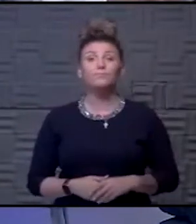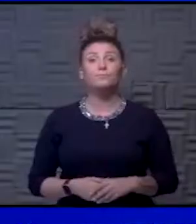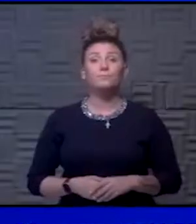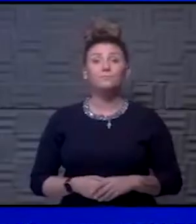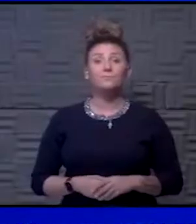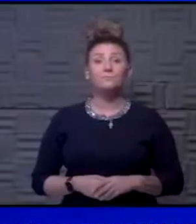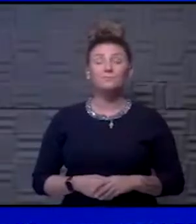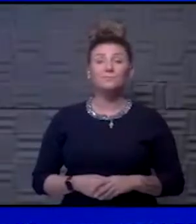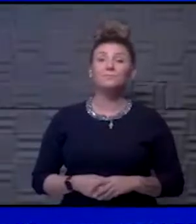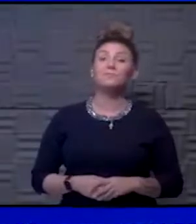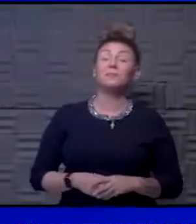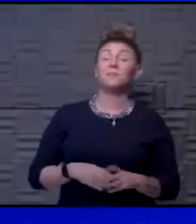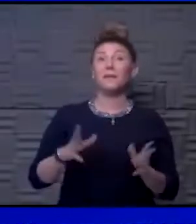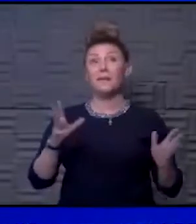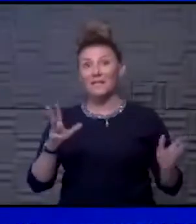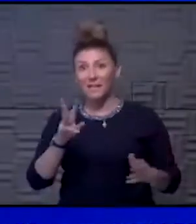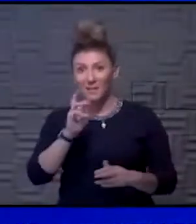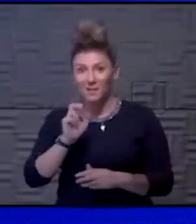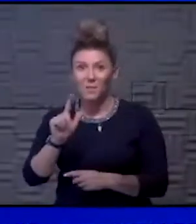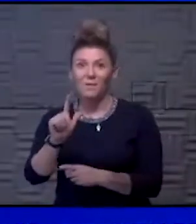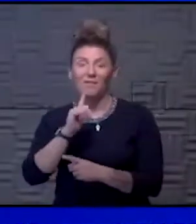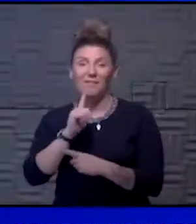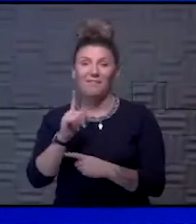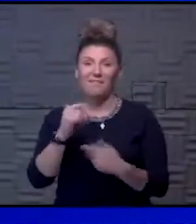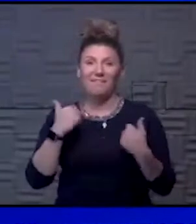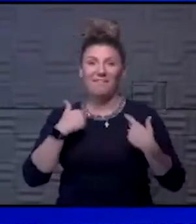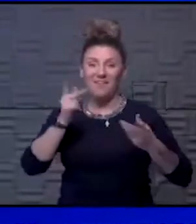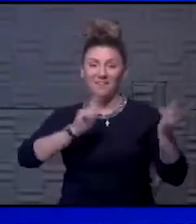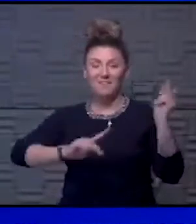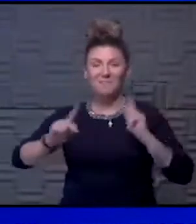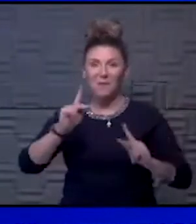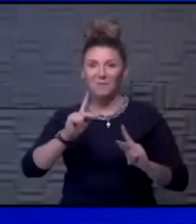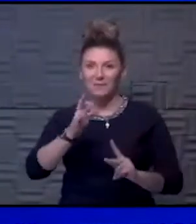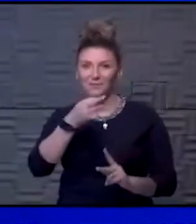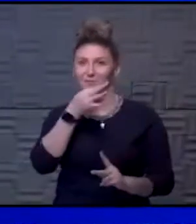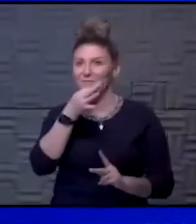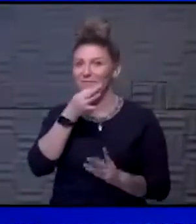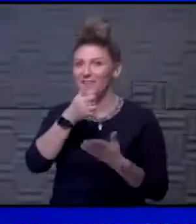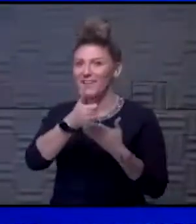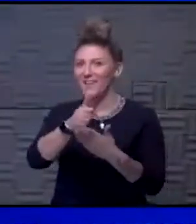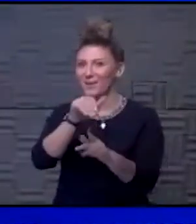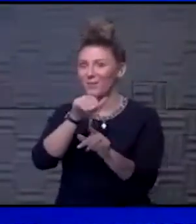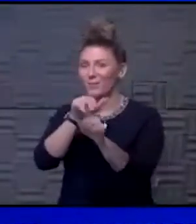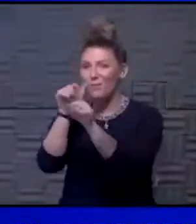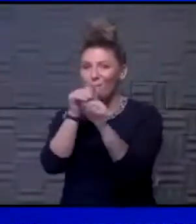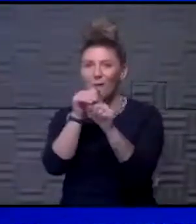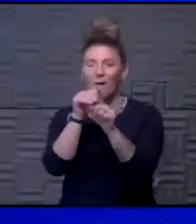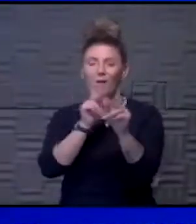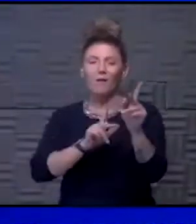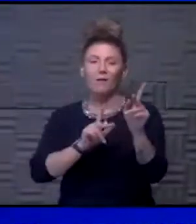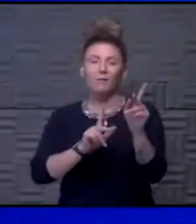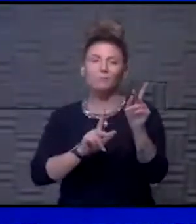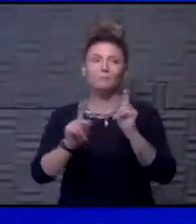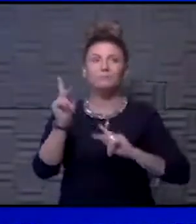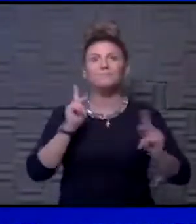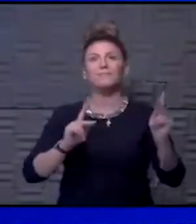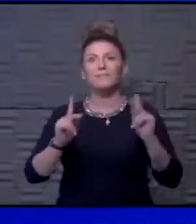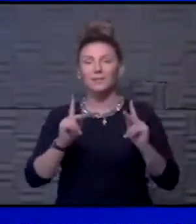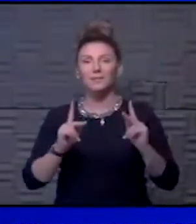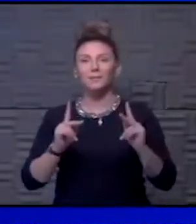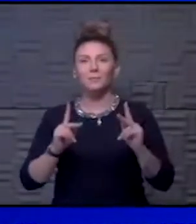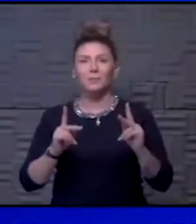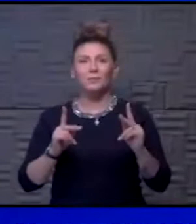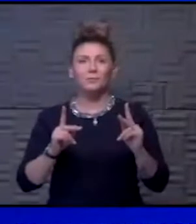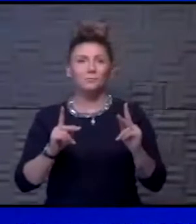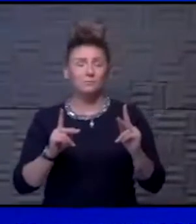Well, we actually have a population health expert to help remind us of the fact that people were going to